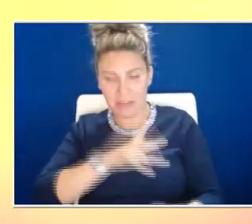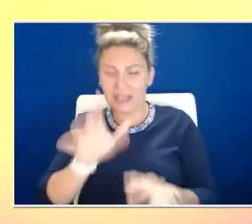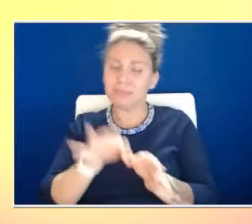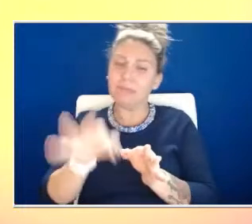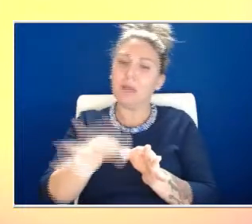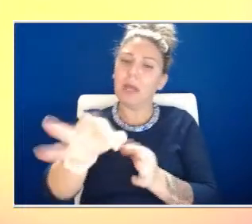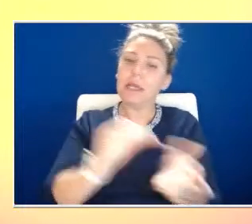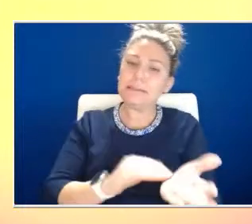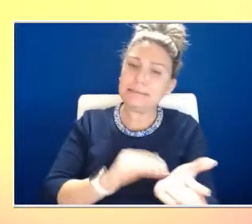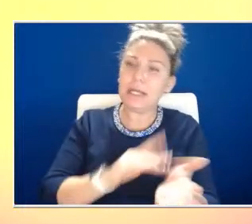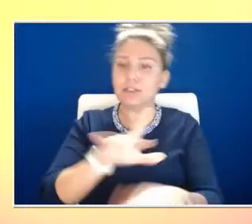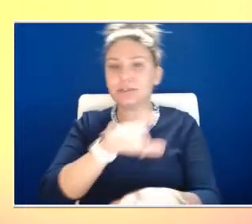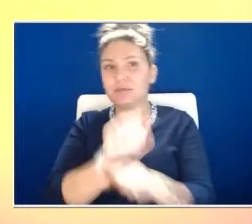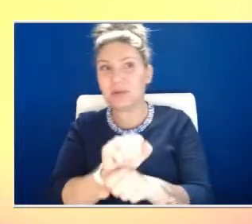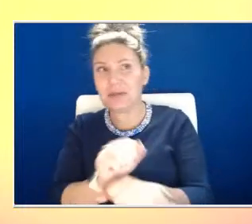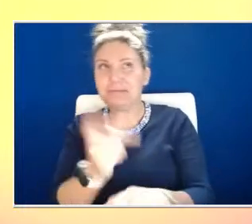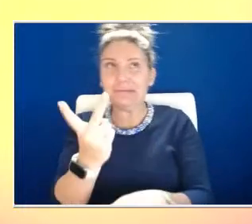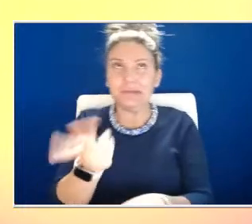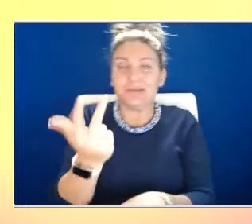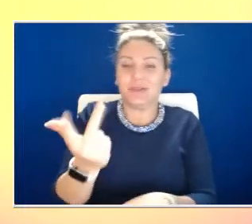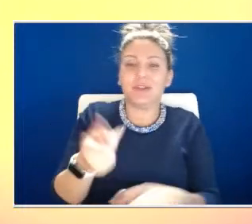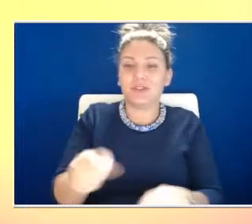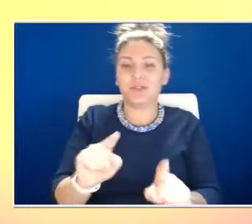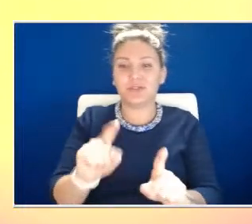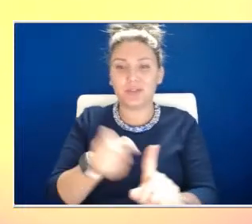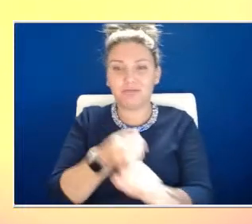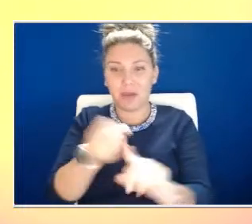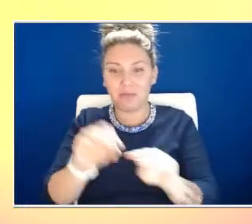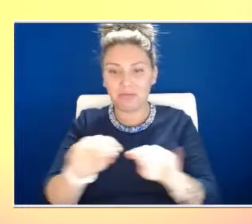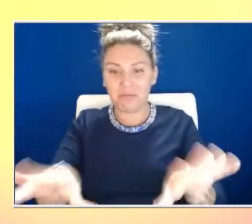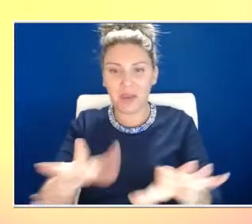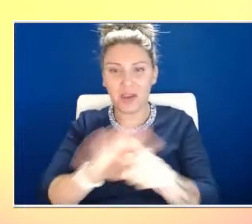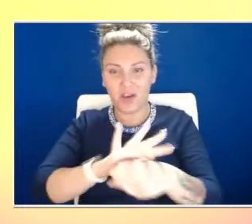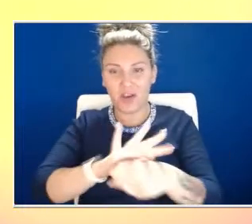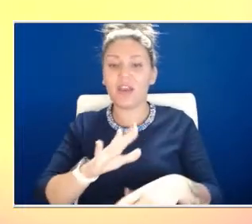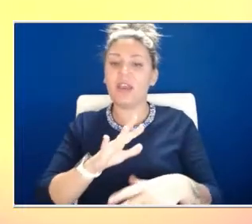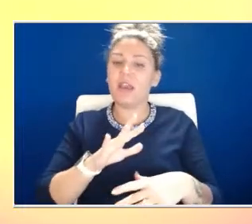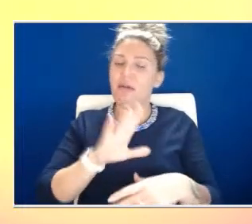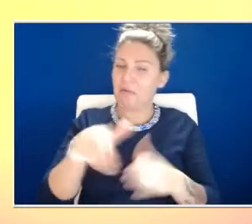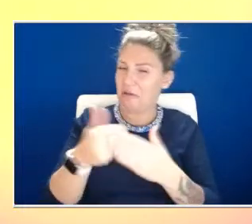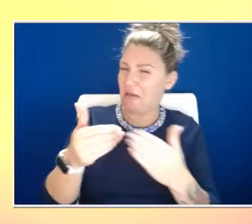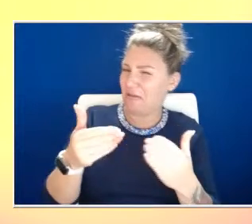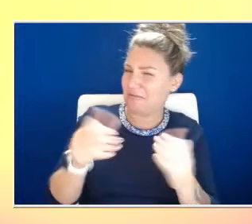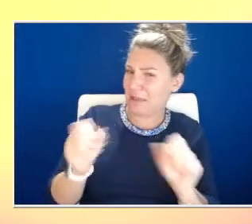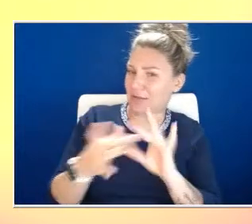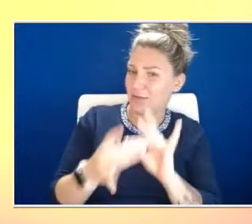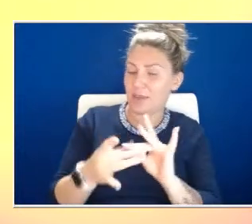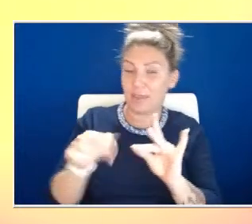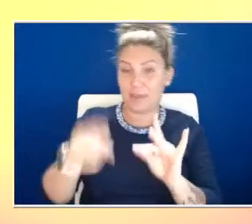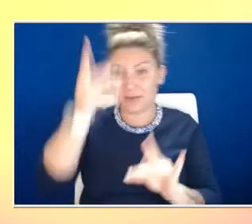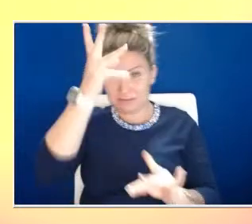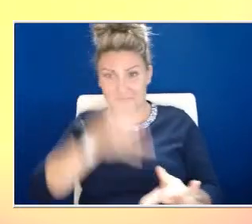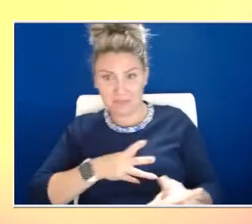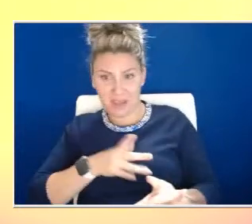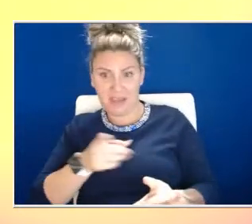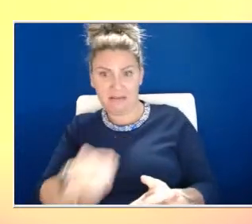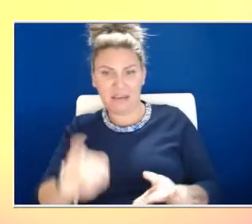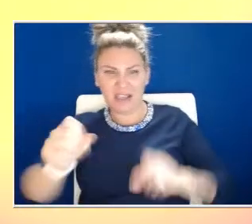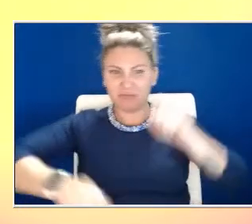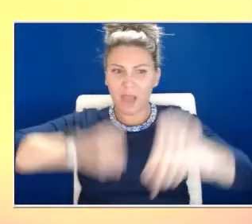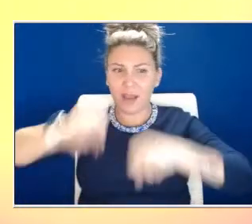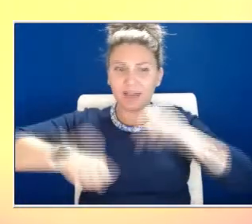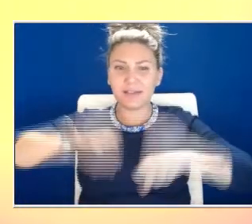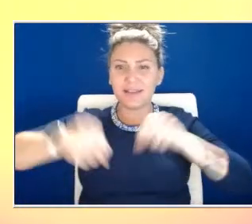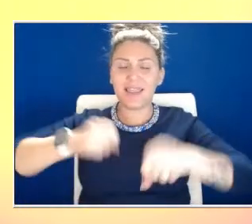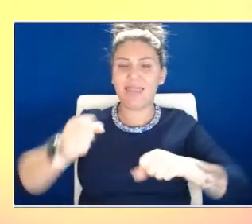2 or 3 during the pandemic. We all can relate to that. But for this man, who also happens to be an avid bicyclist, it led